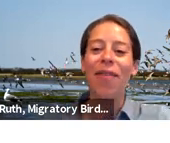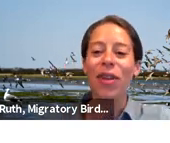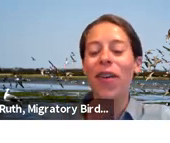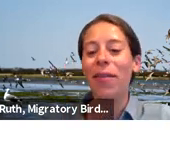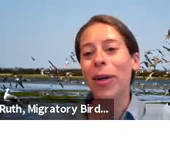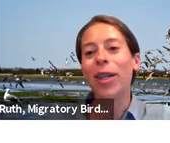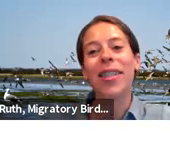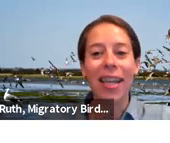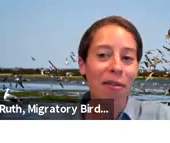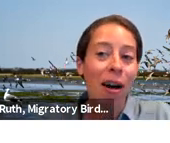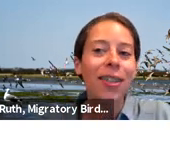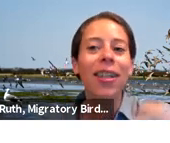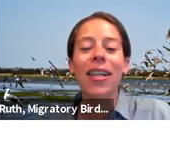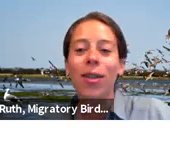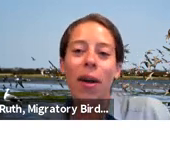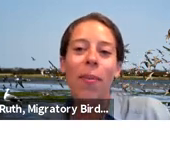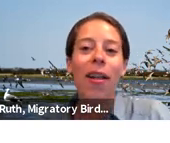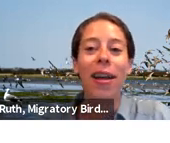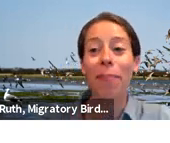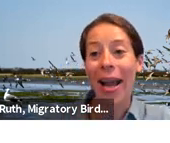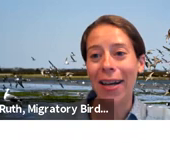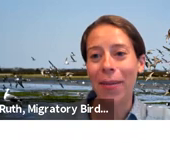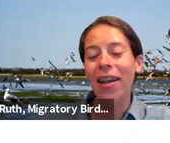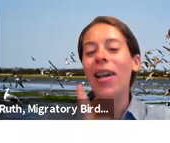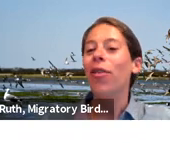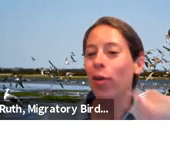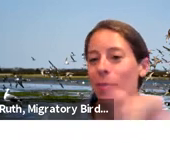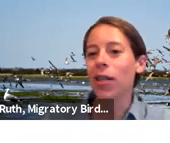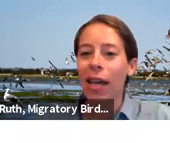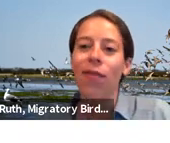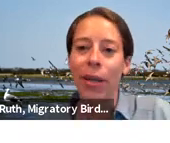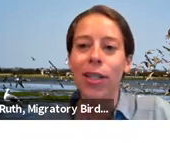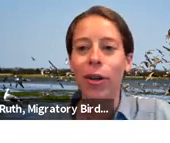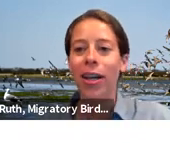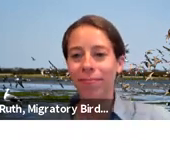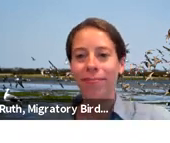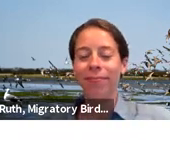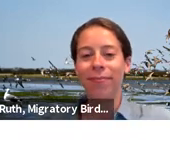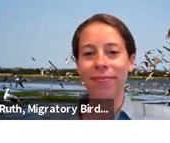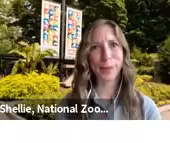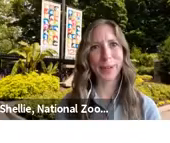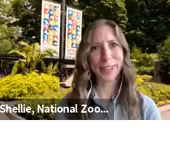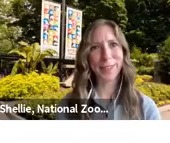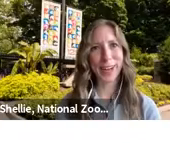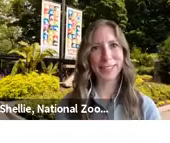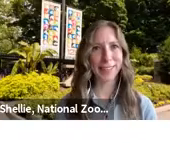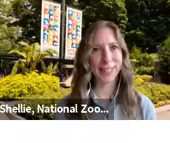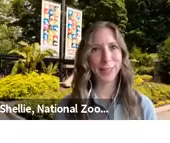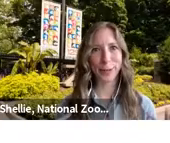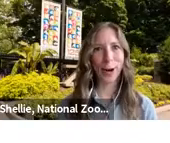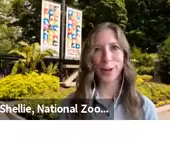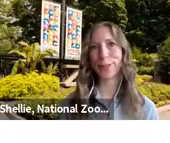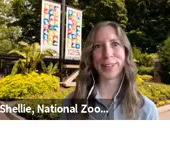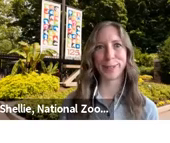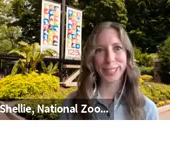Vermont. And if you find birds in Honduras, Guatemala, Panama, those birds came from Minnesota. That's really fascinating. And